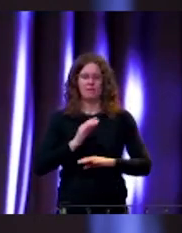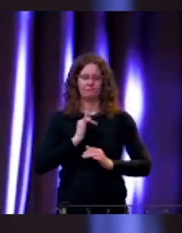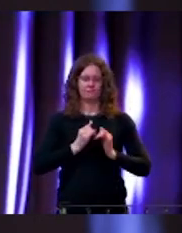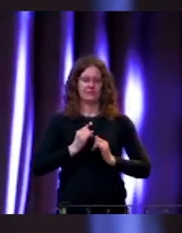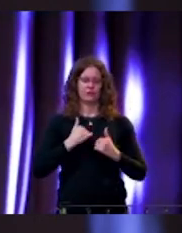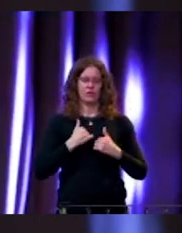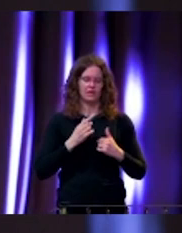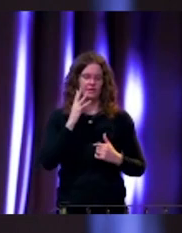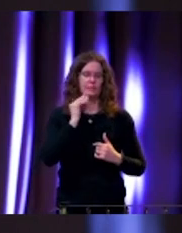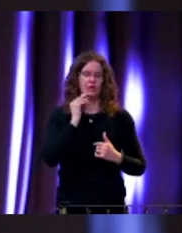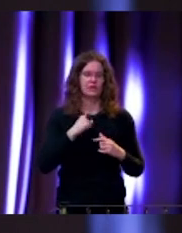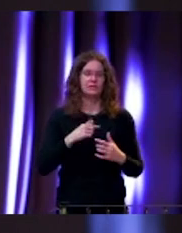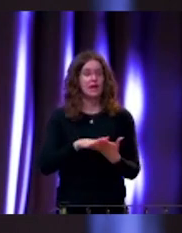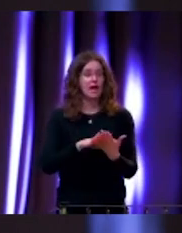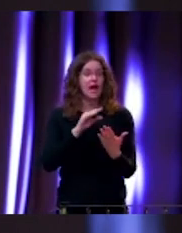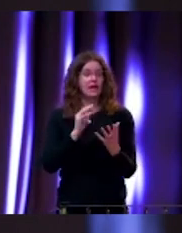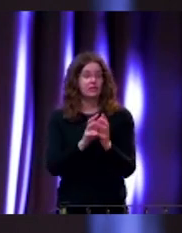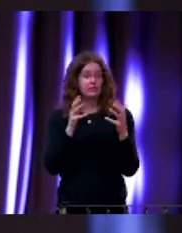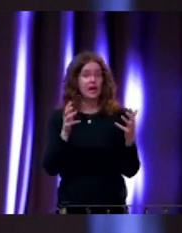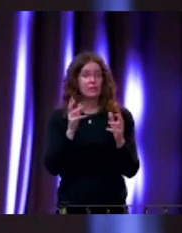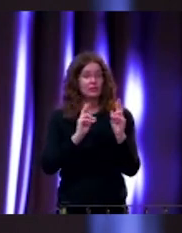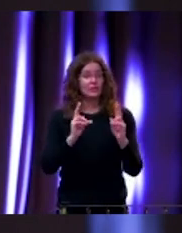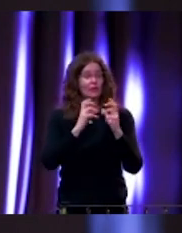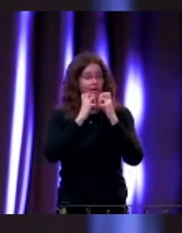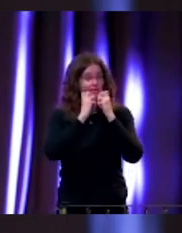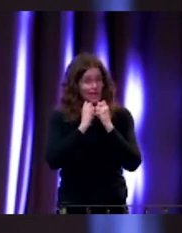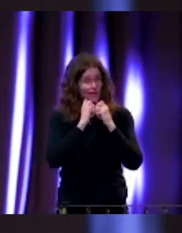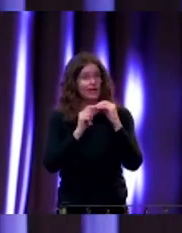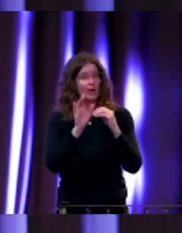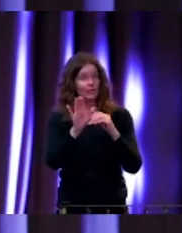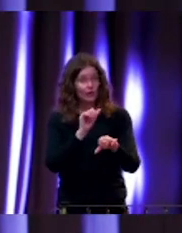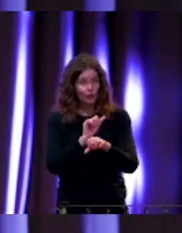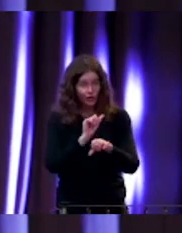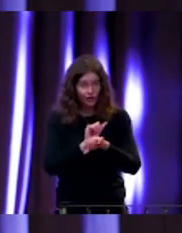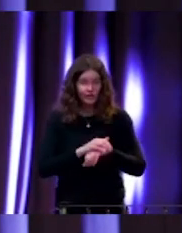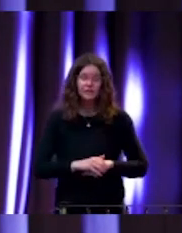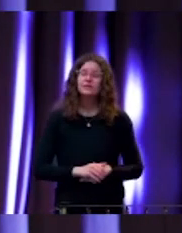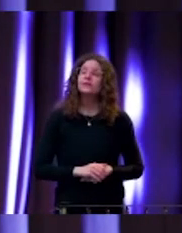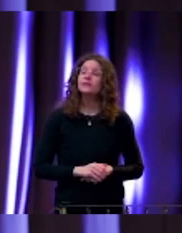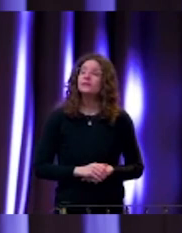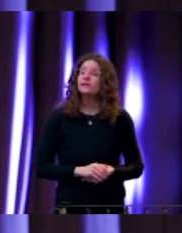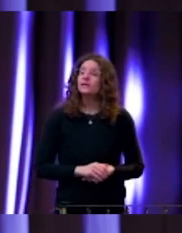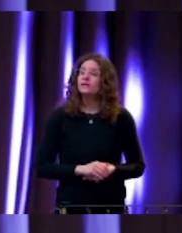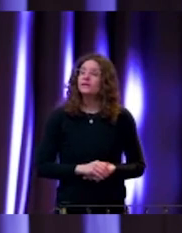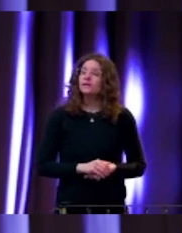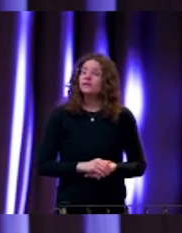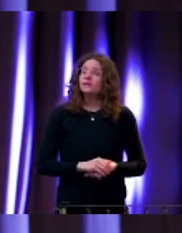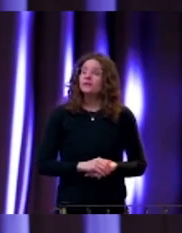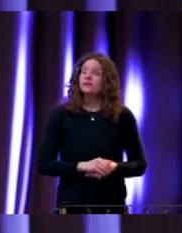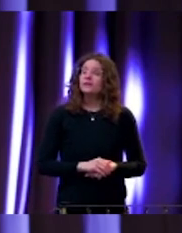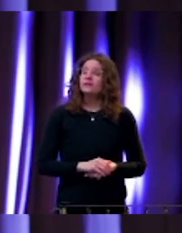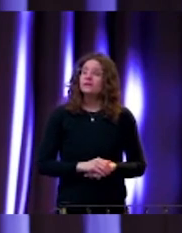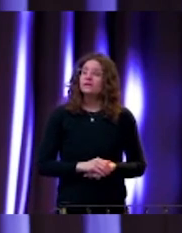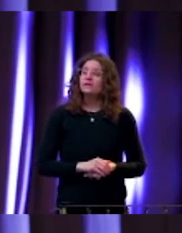about the work that you do. And this isn't something that I've learned, but it has been an affirmation every